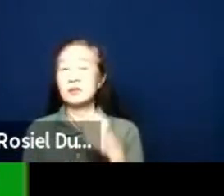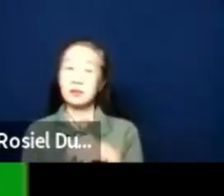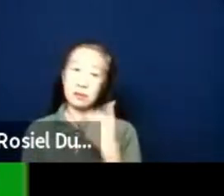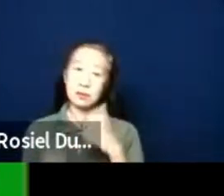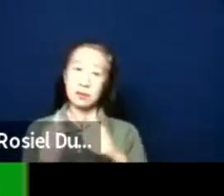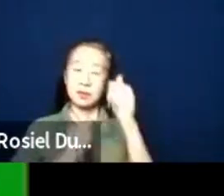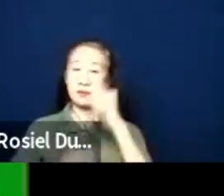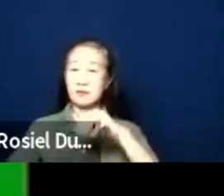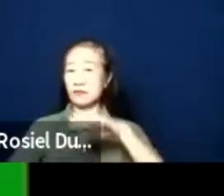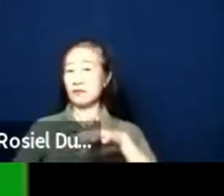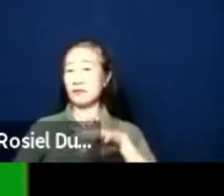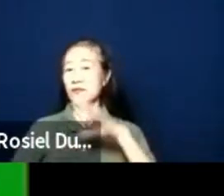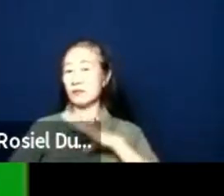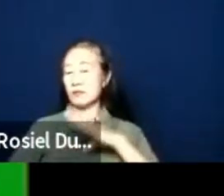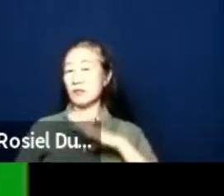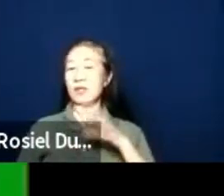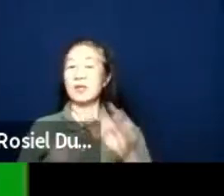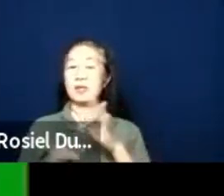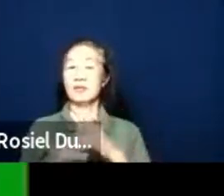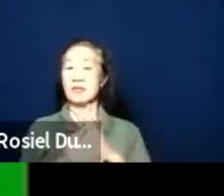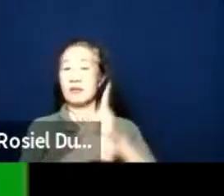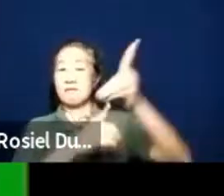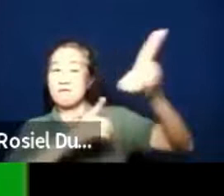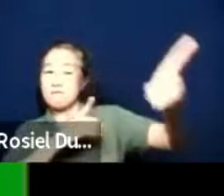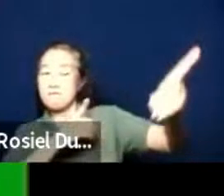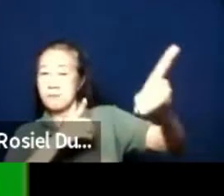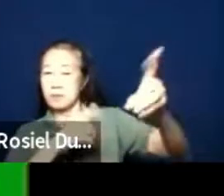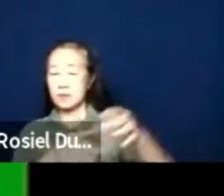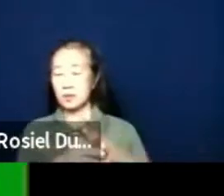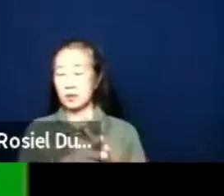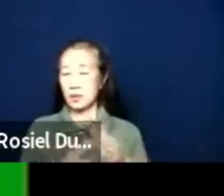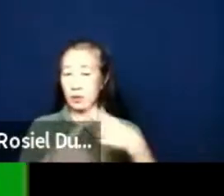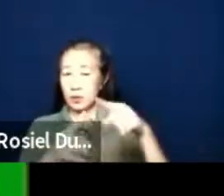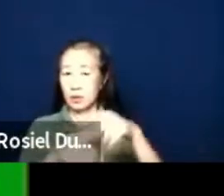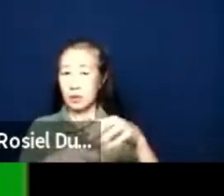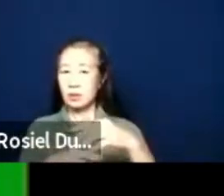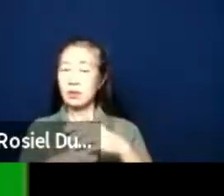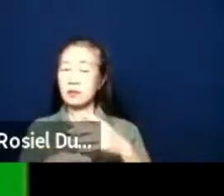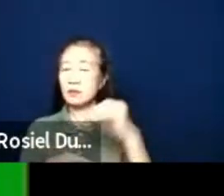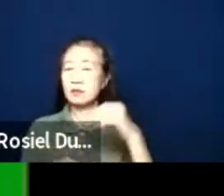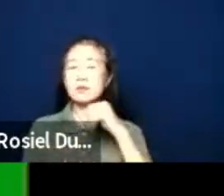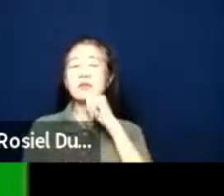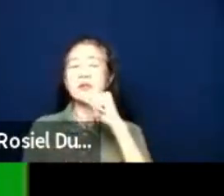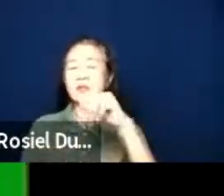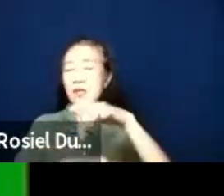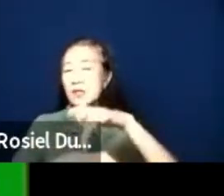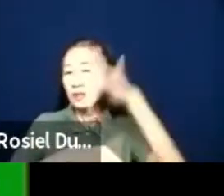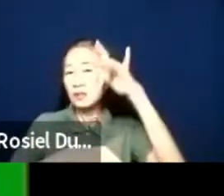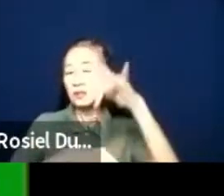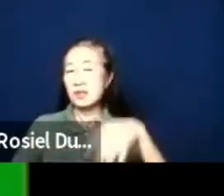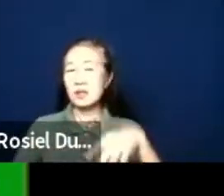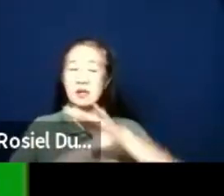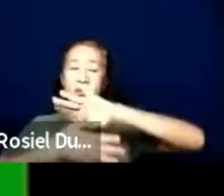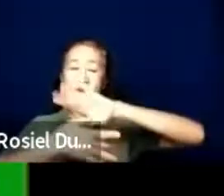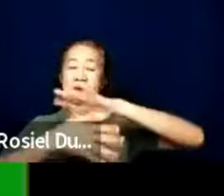are fine if you practice social distancing. When outside, try not to touch anything. The coronavirus